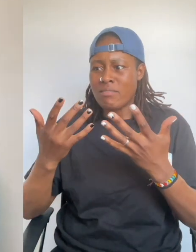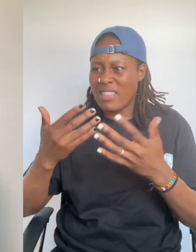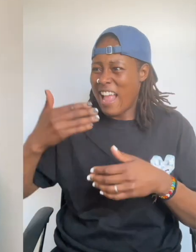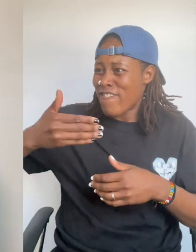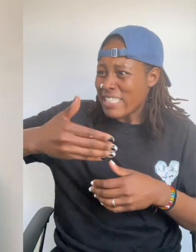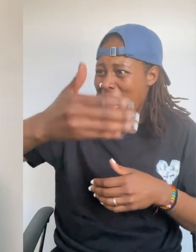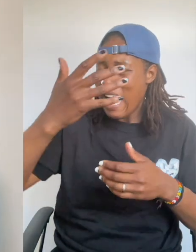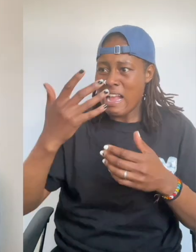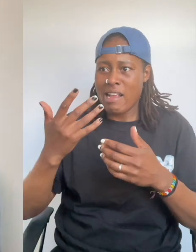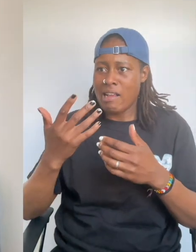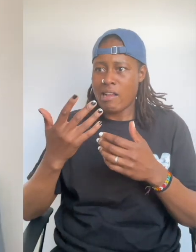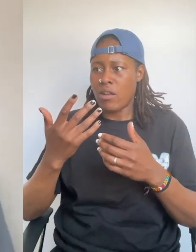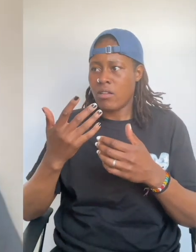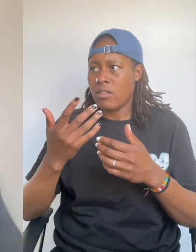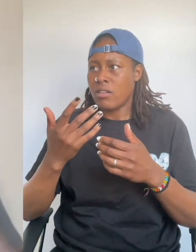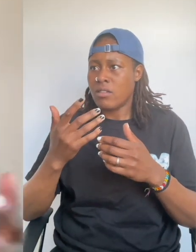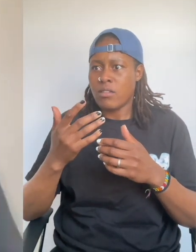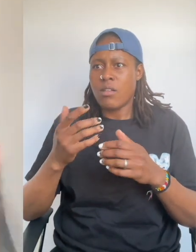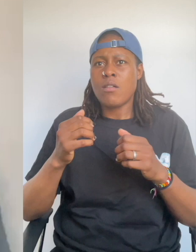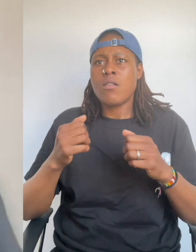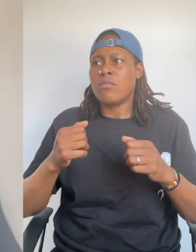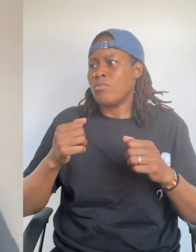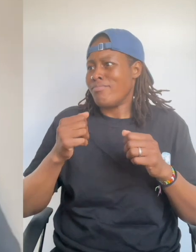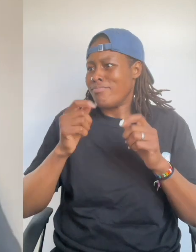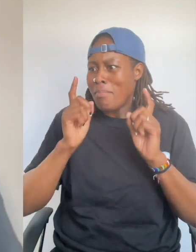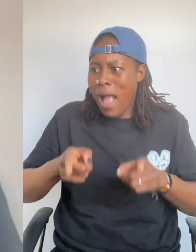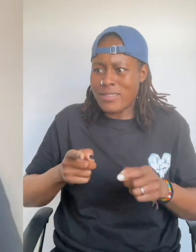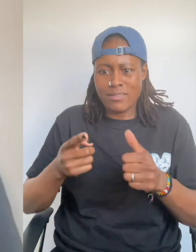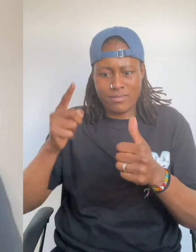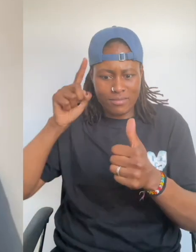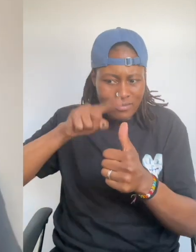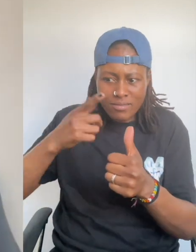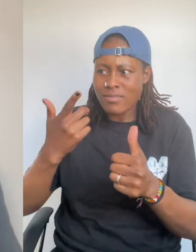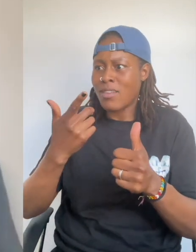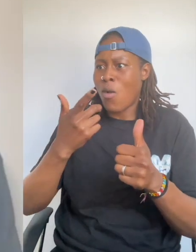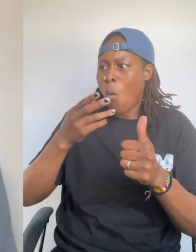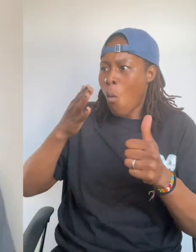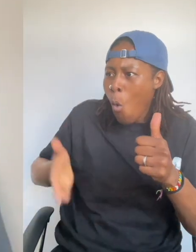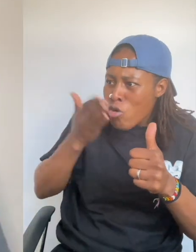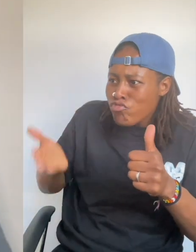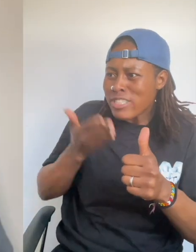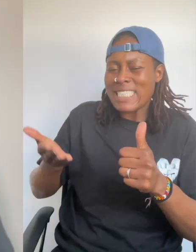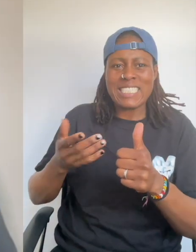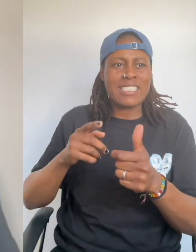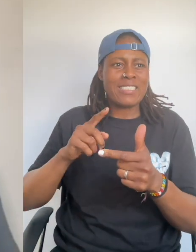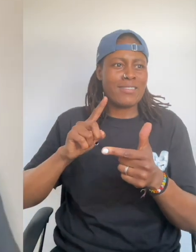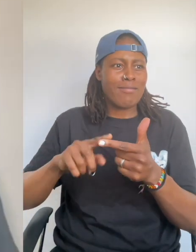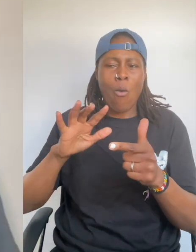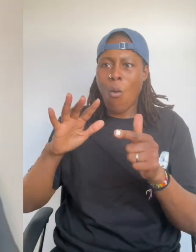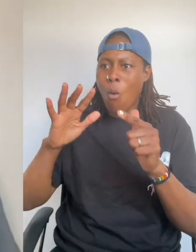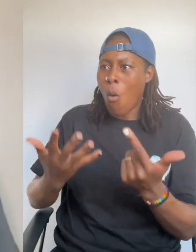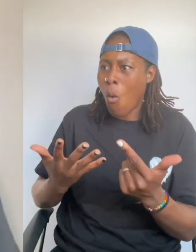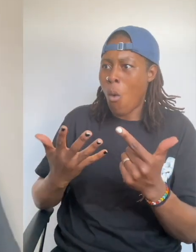just your day-to-days that, your errands that you've got to do, whether it's doing your laundry or,